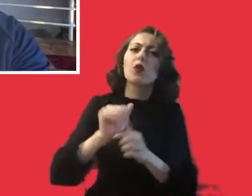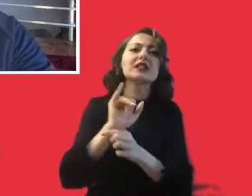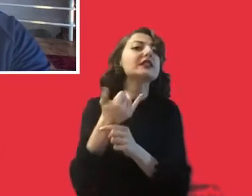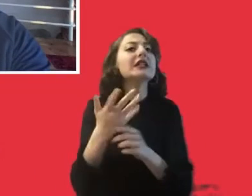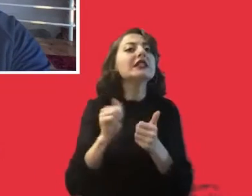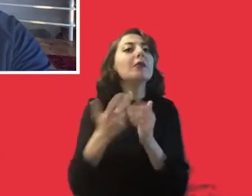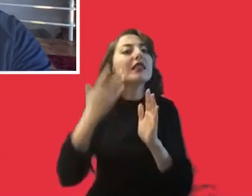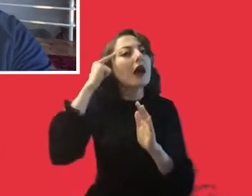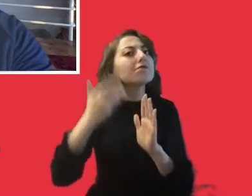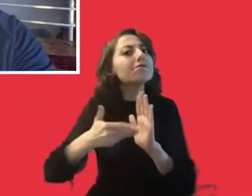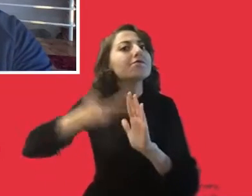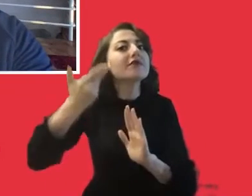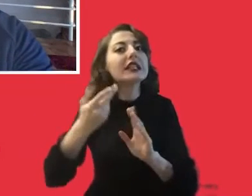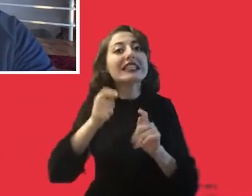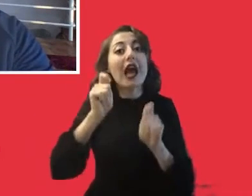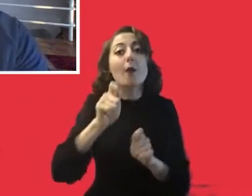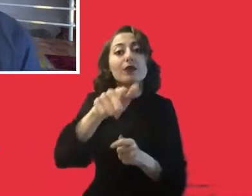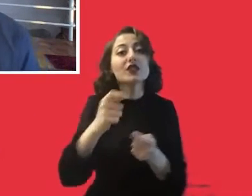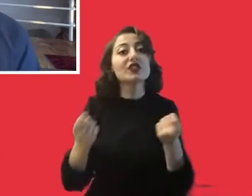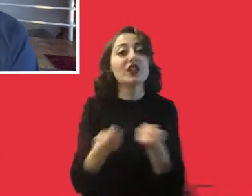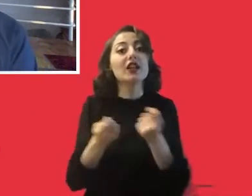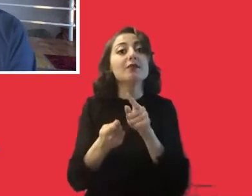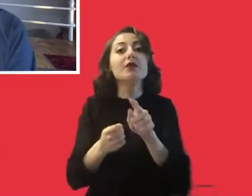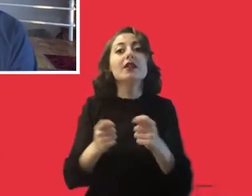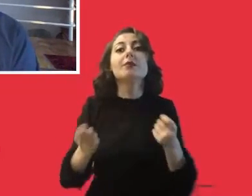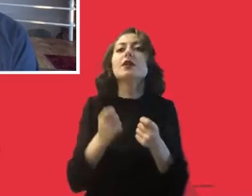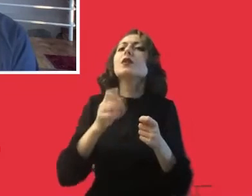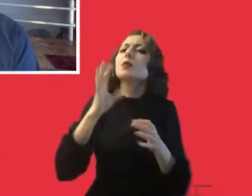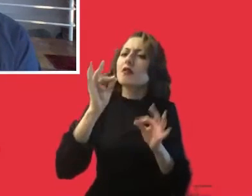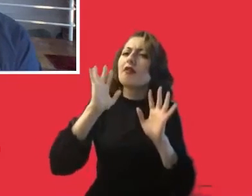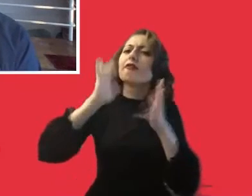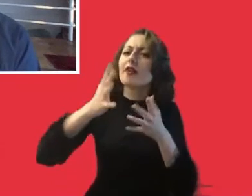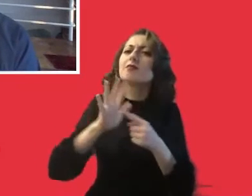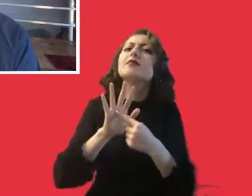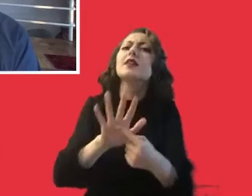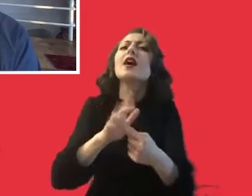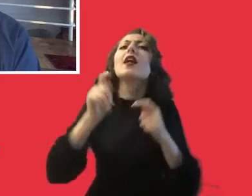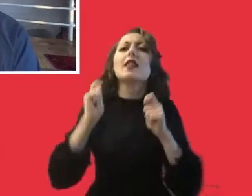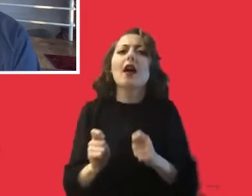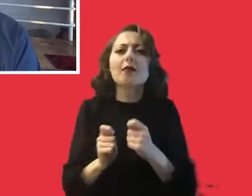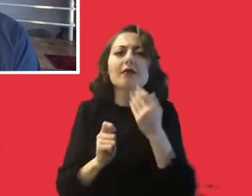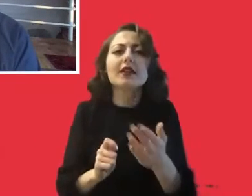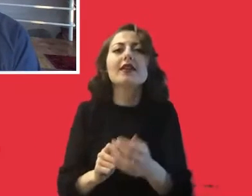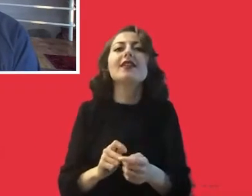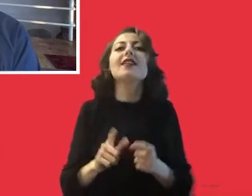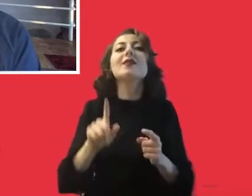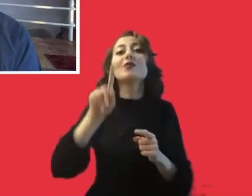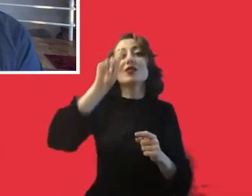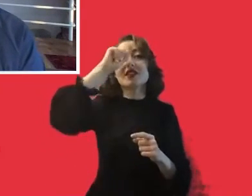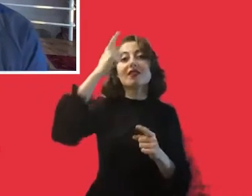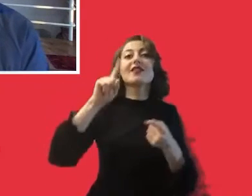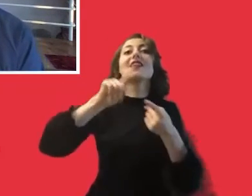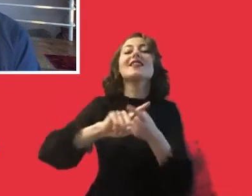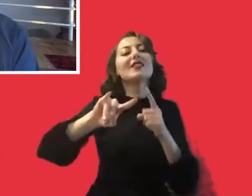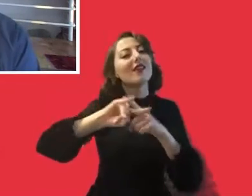also come over all the obstacles by sports and volunteering. So they created great models. And